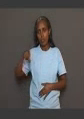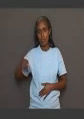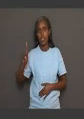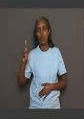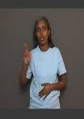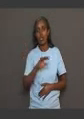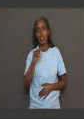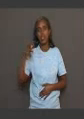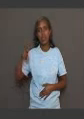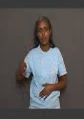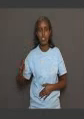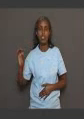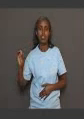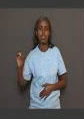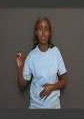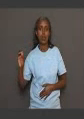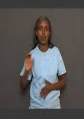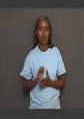and P0.